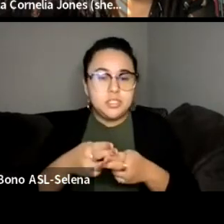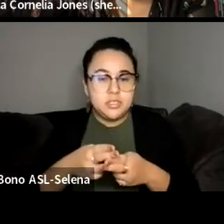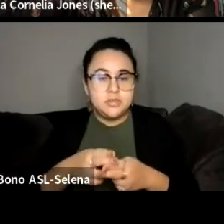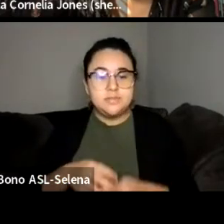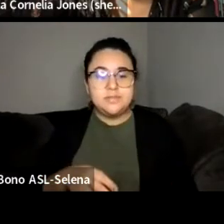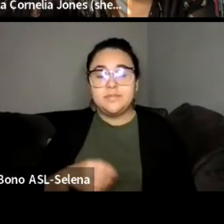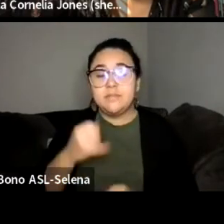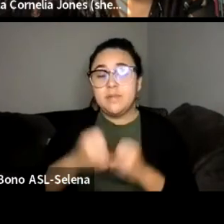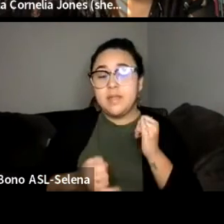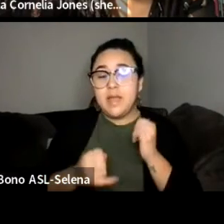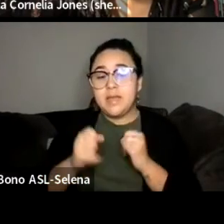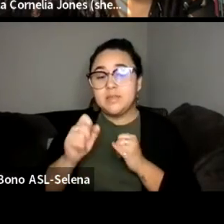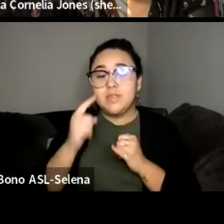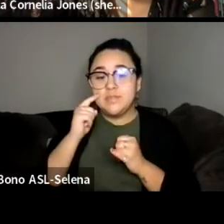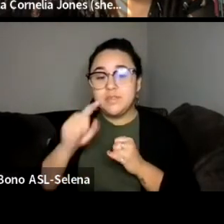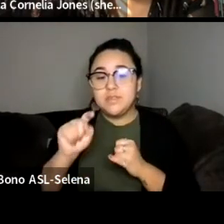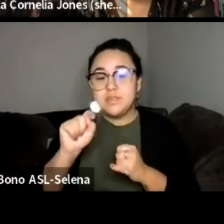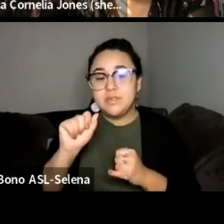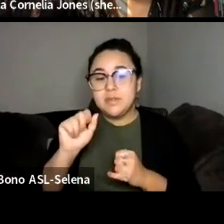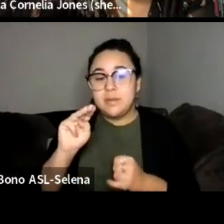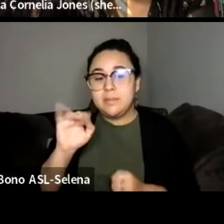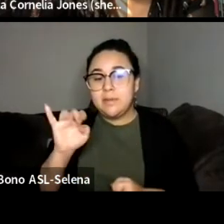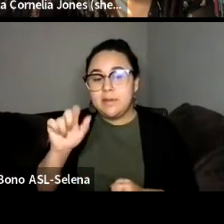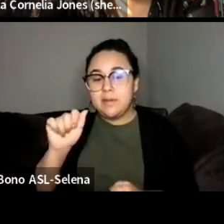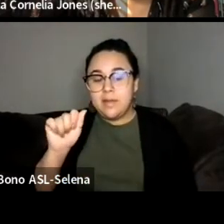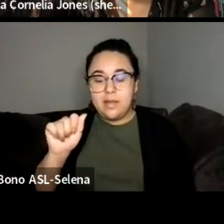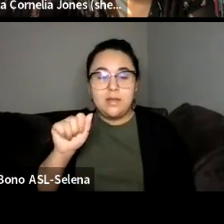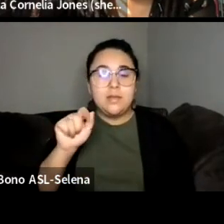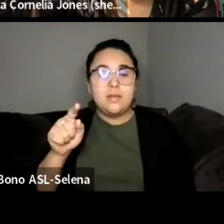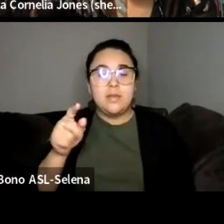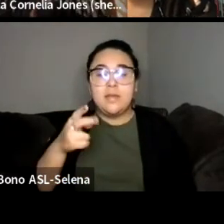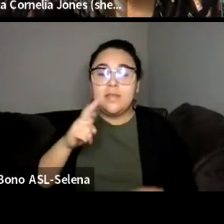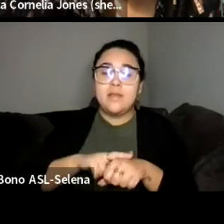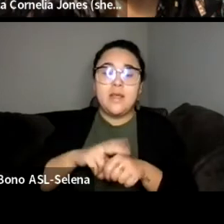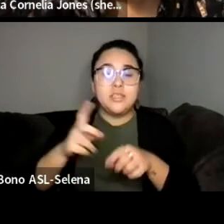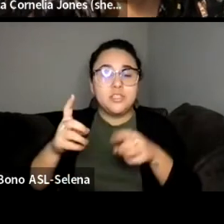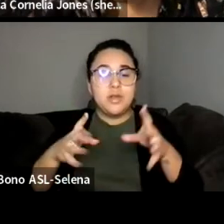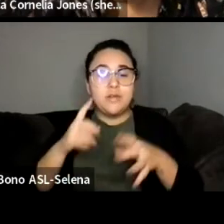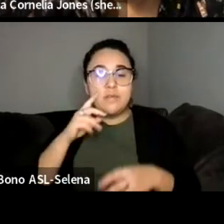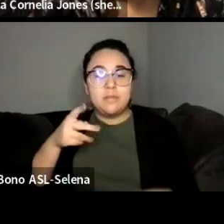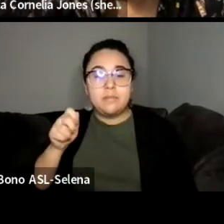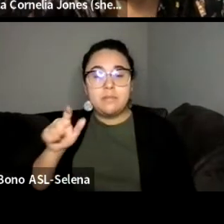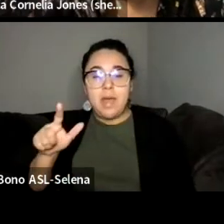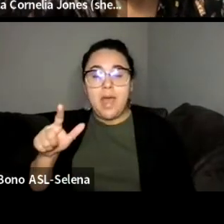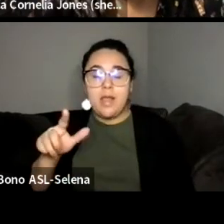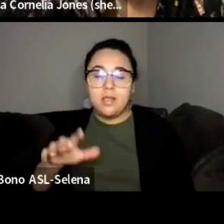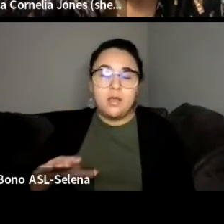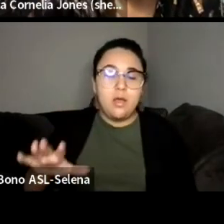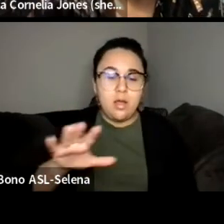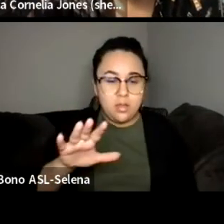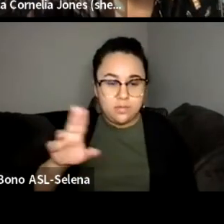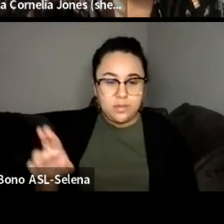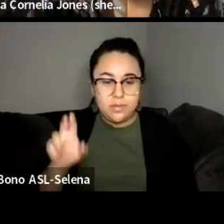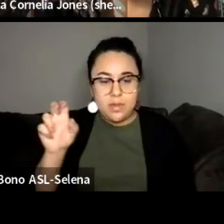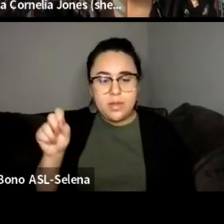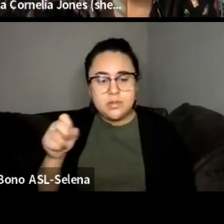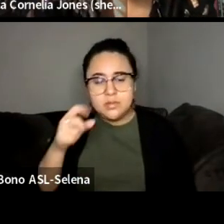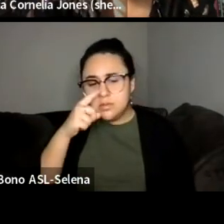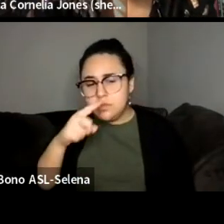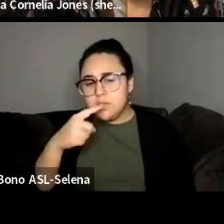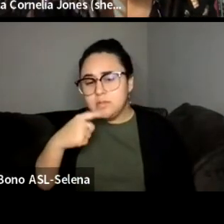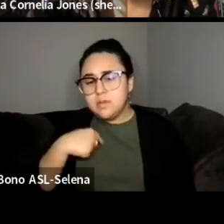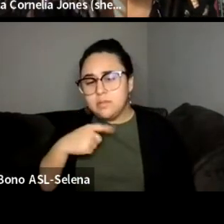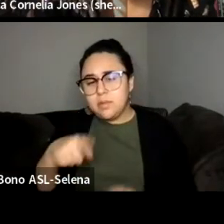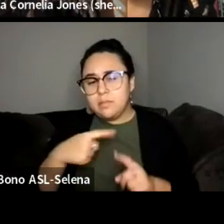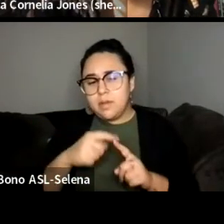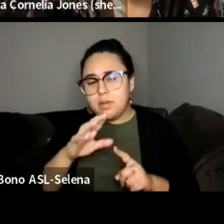the National Director of Community and Justice Initiatives for PAAL, so nationwide. And I just want to hear a little bit about that role and, you